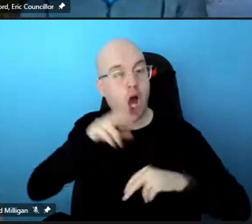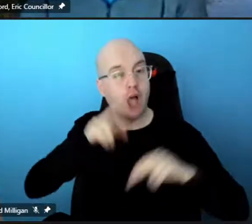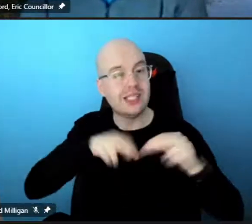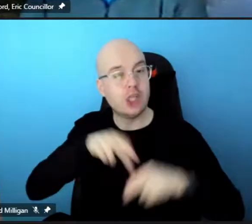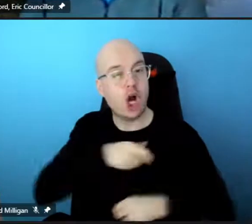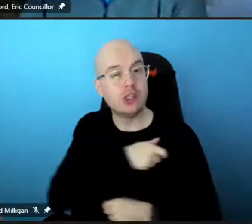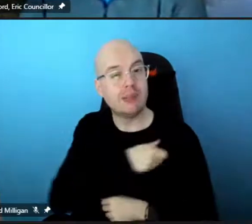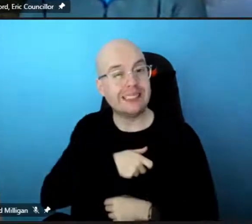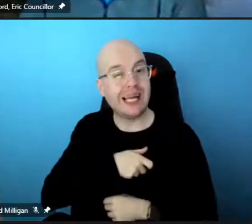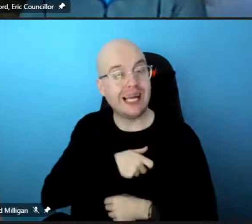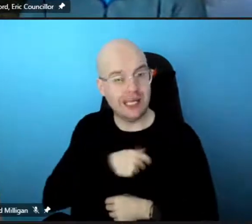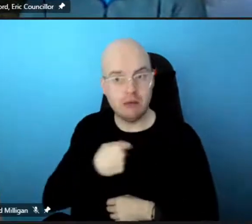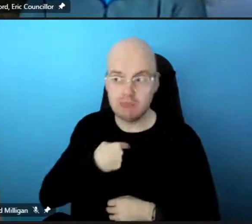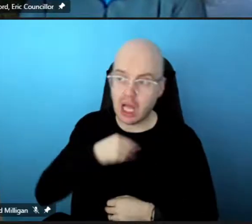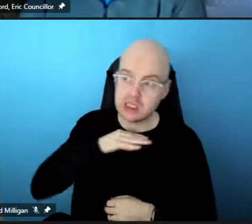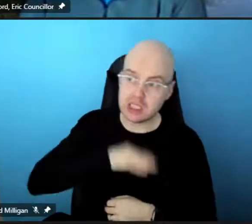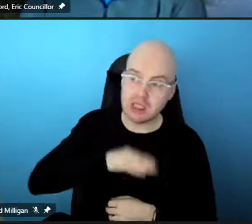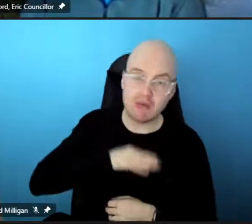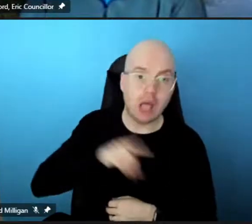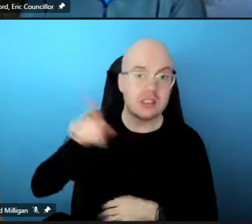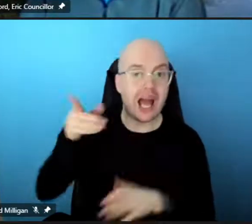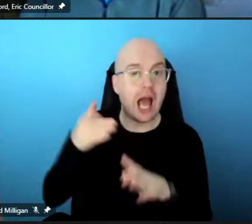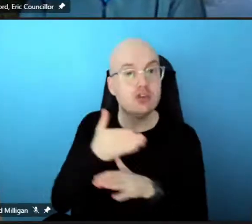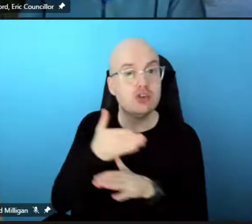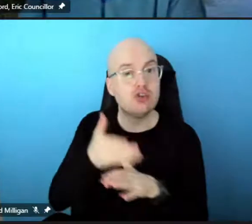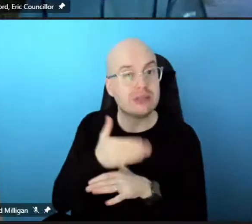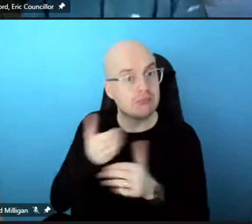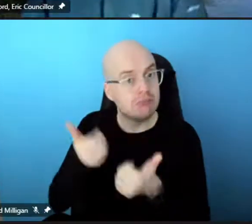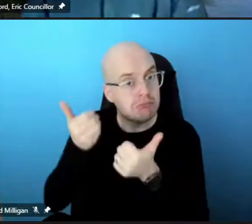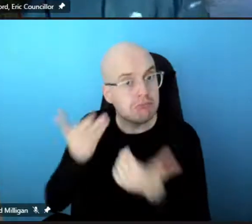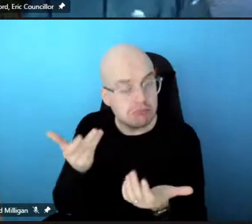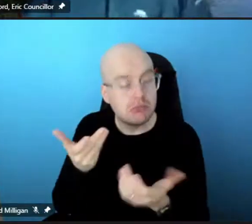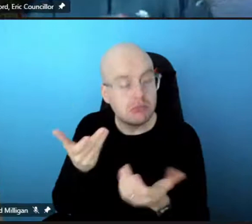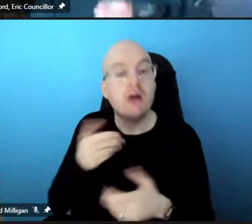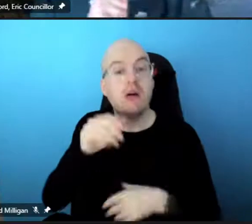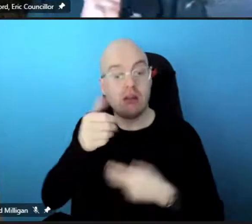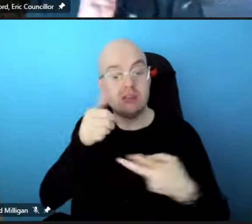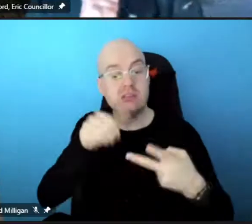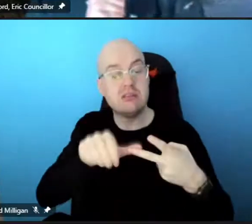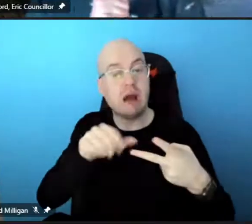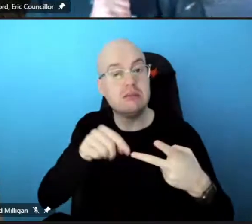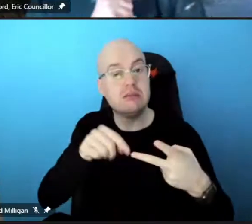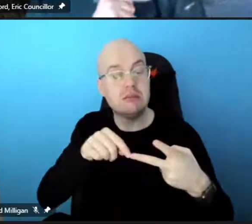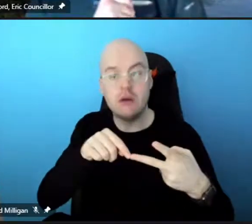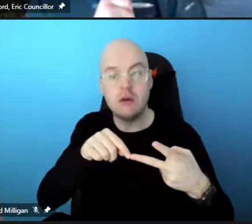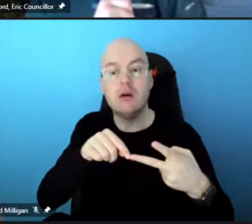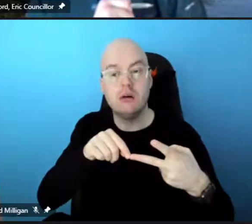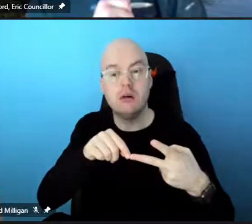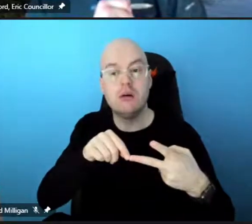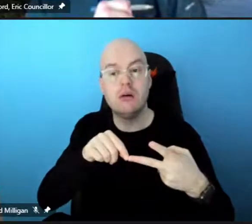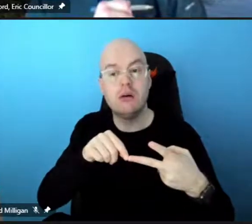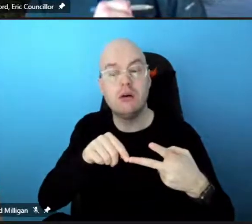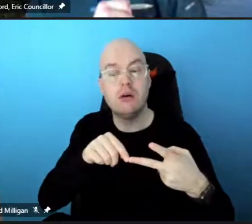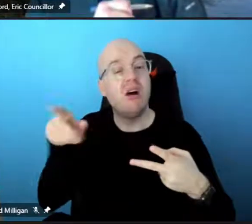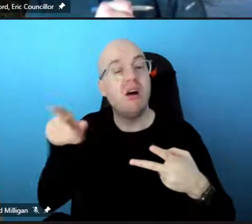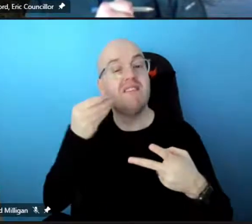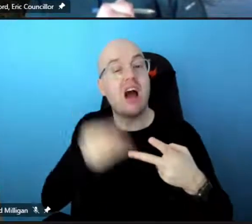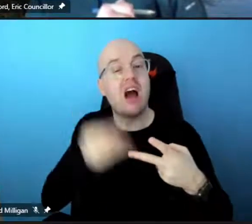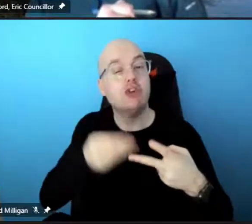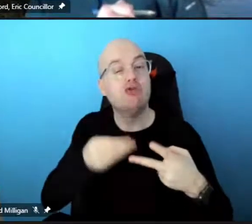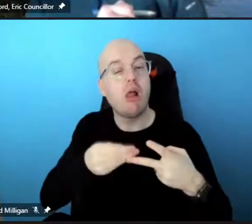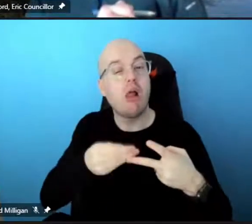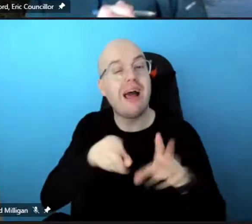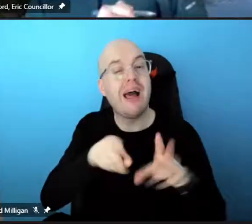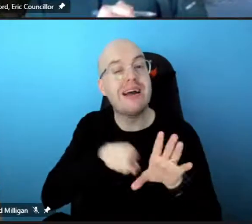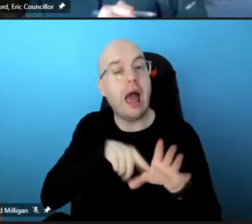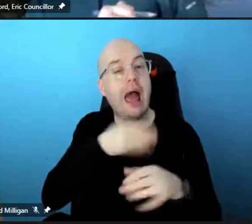given assurance that the action has been implemented. And secondly, at financial year end,